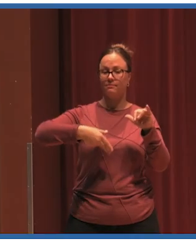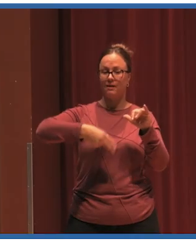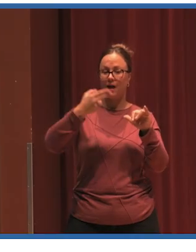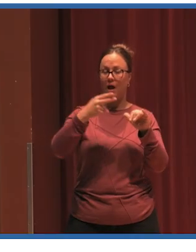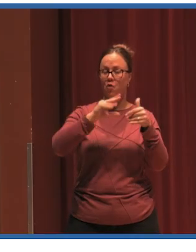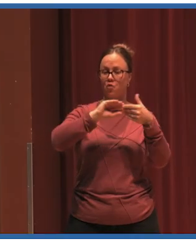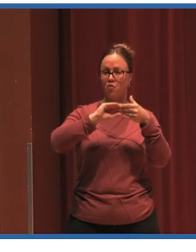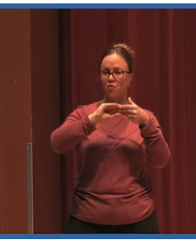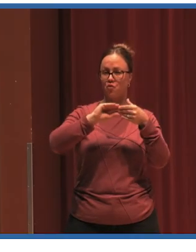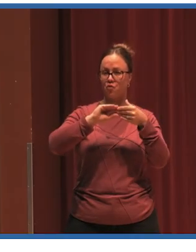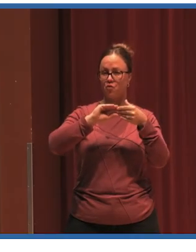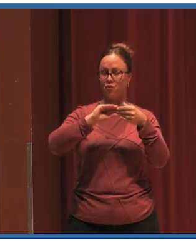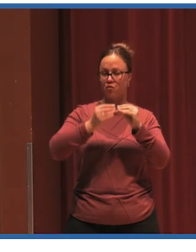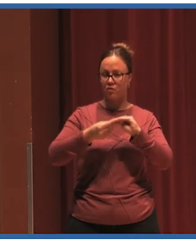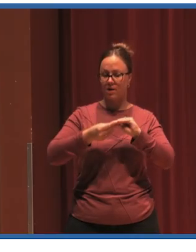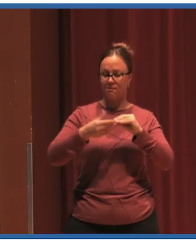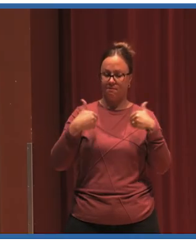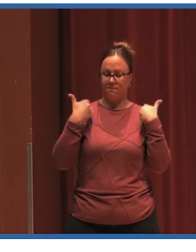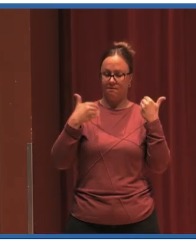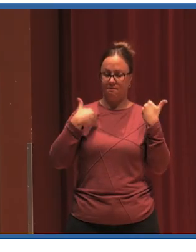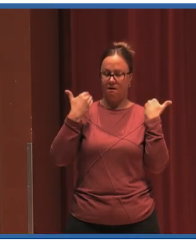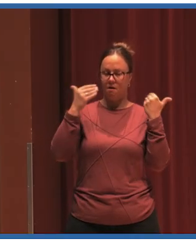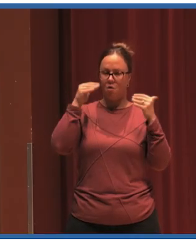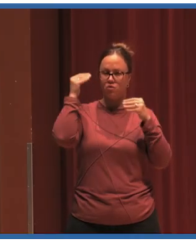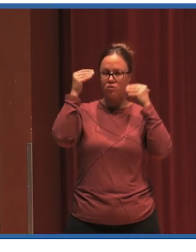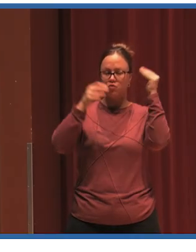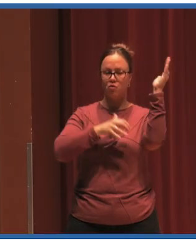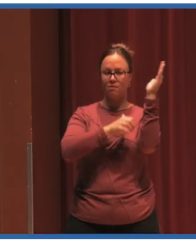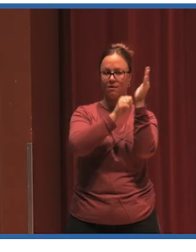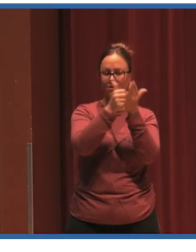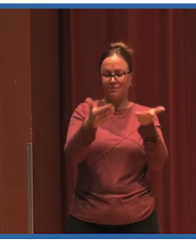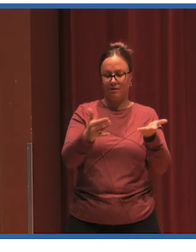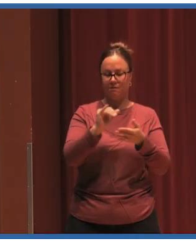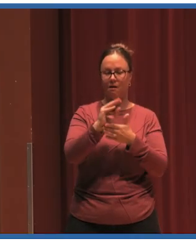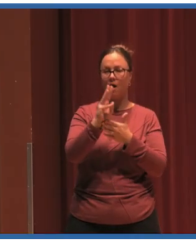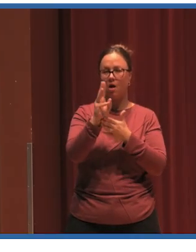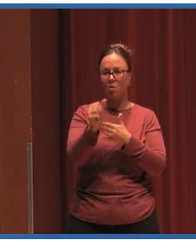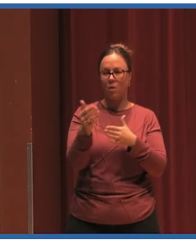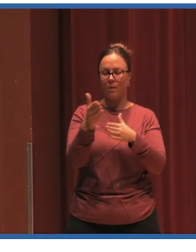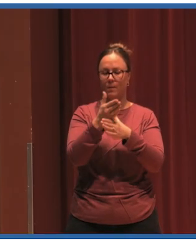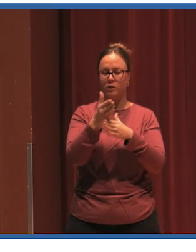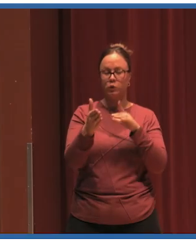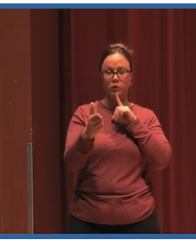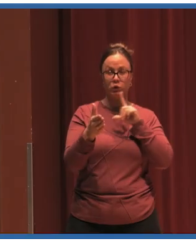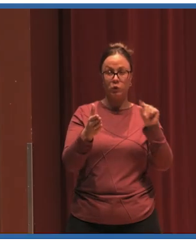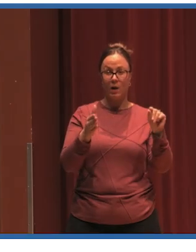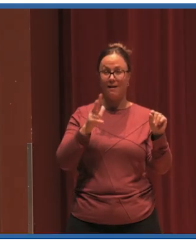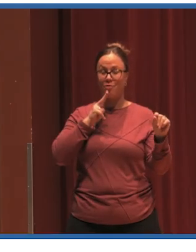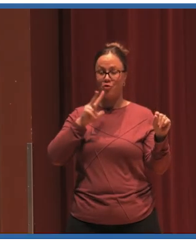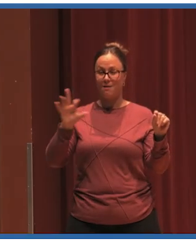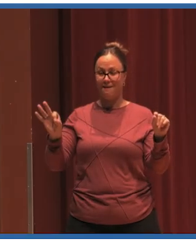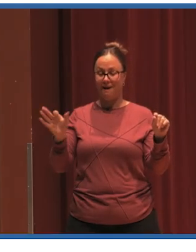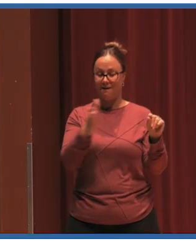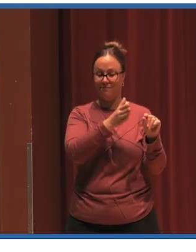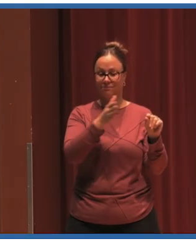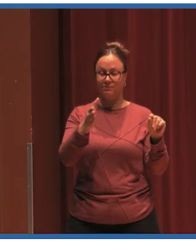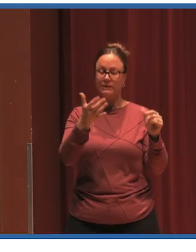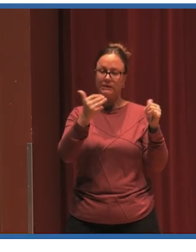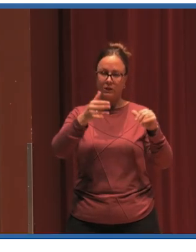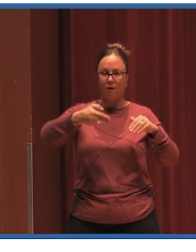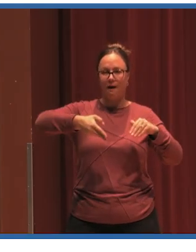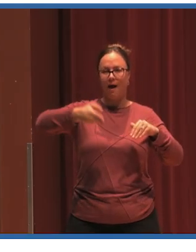of young adult cancer here in Iowa for those between the ages of 20 and 39 compared to the